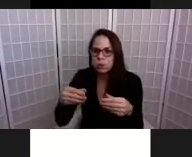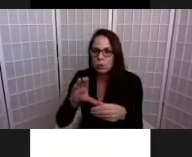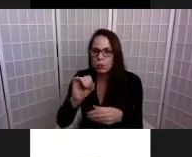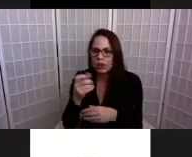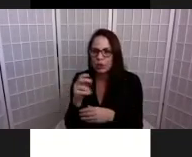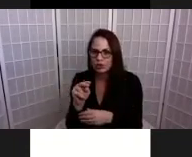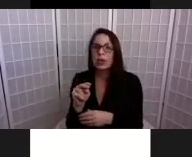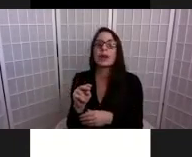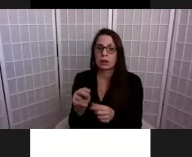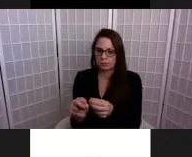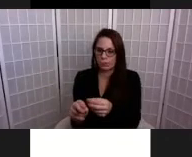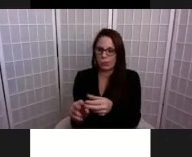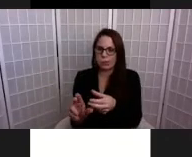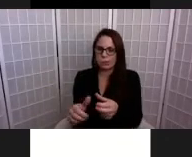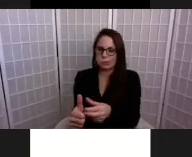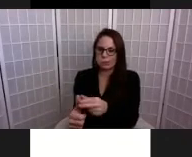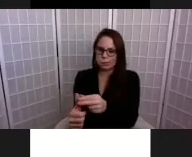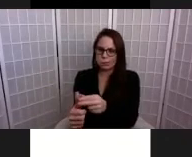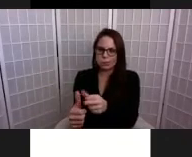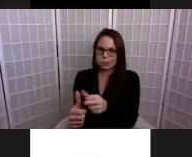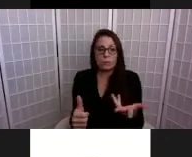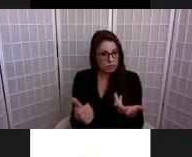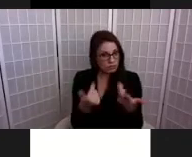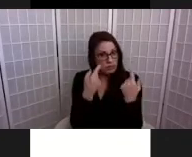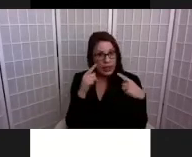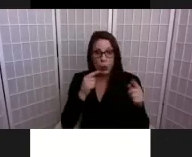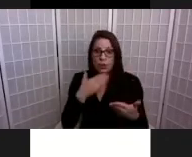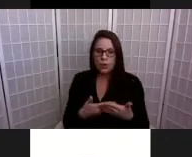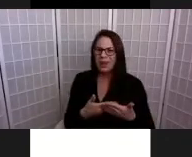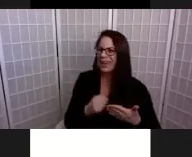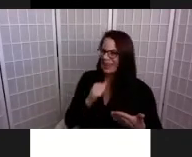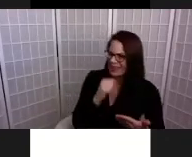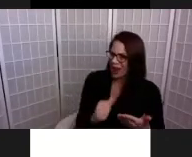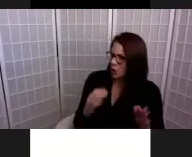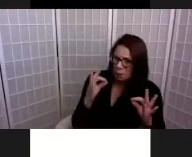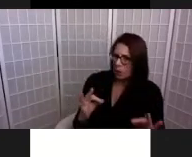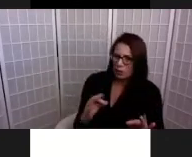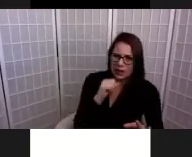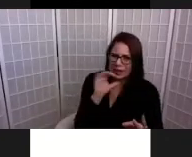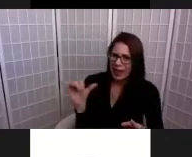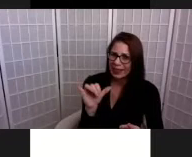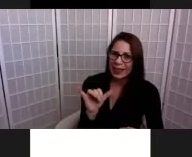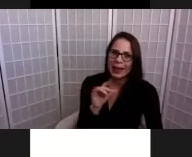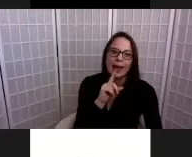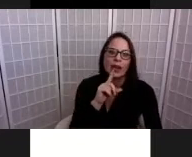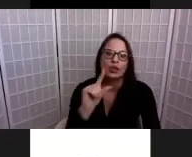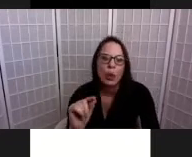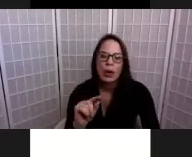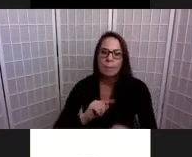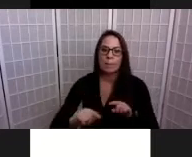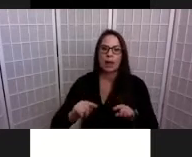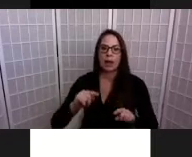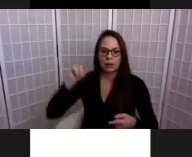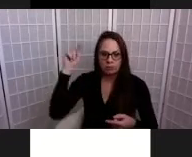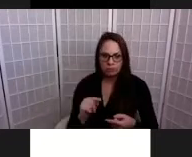It works very well. It doesn't make you perfect like you were when you're 20, but it's good for pain relief. It's good for